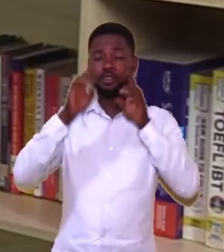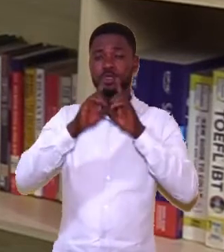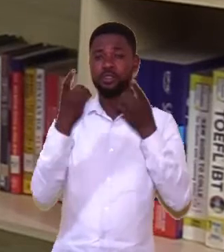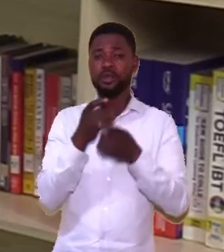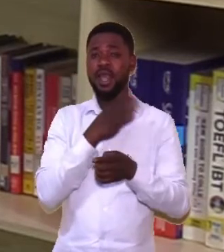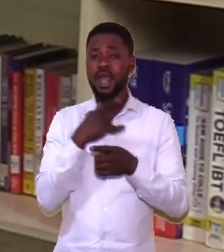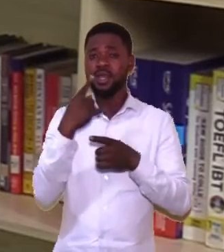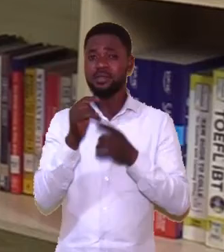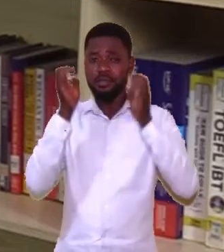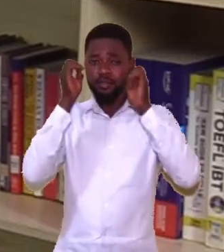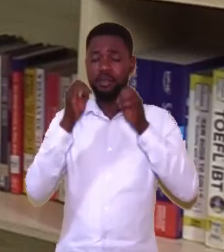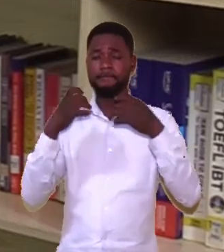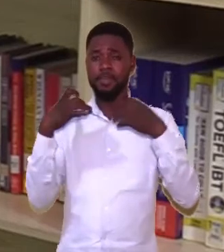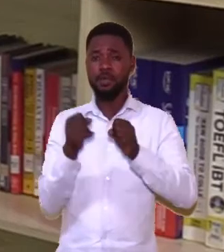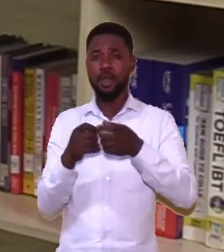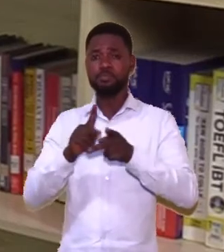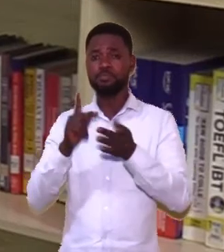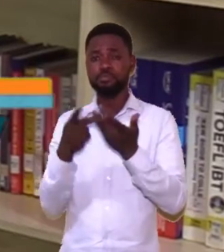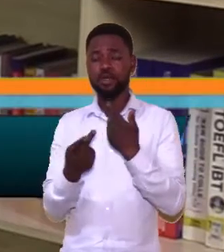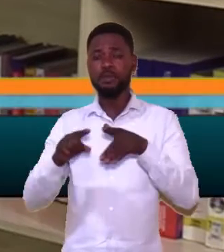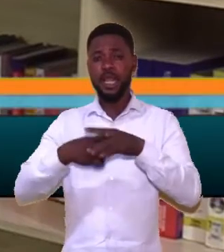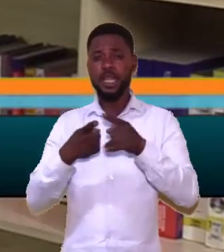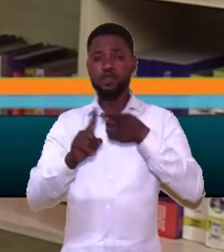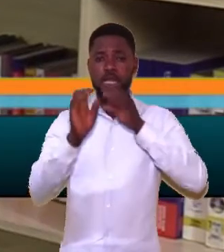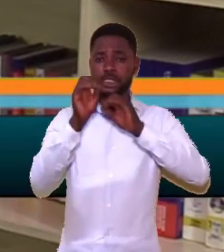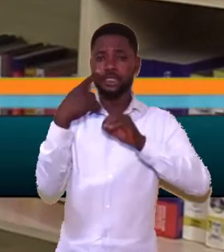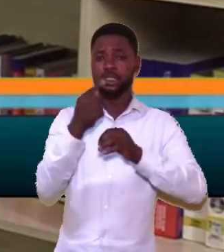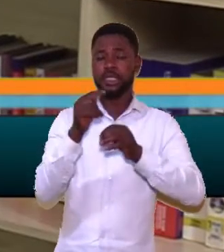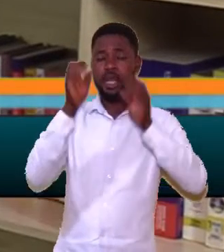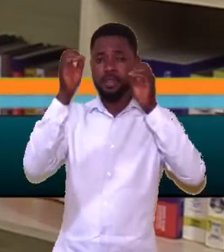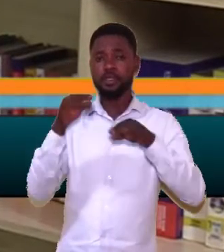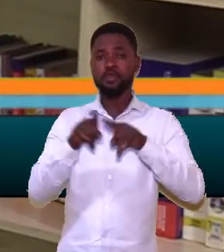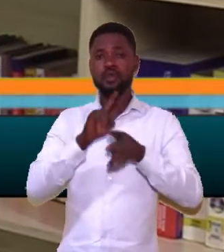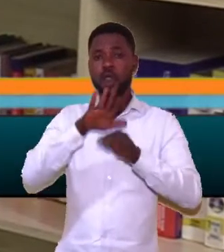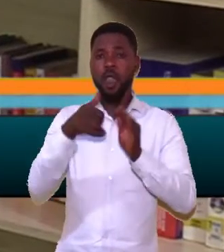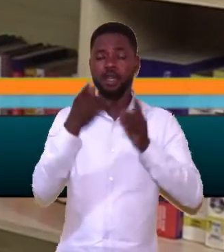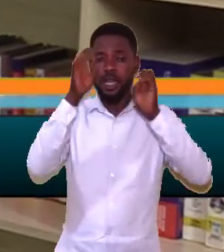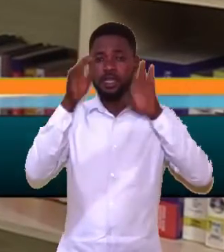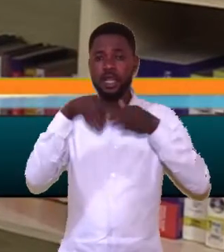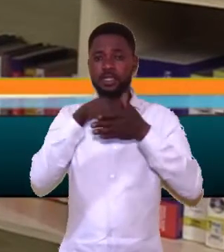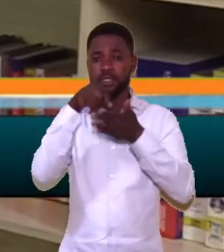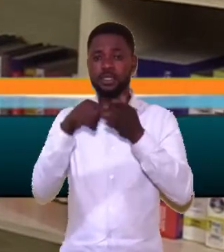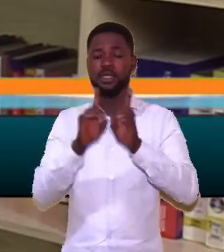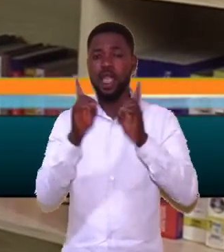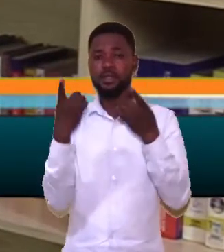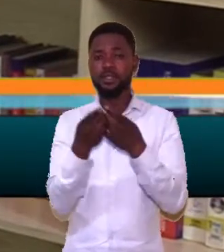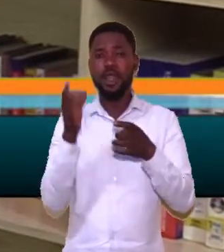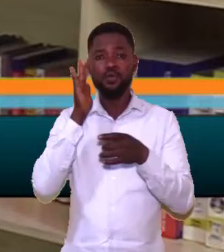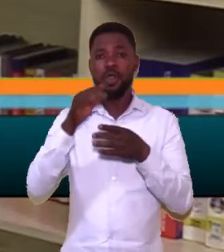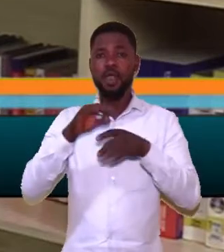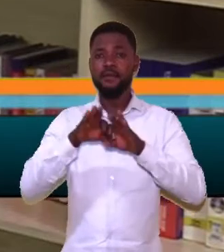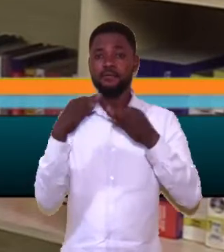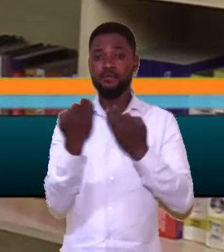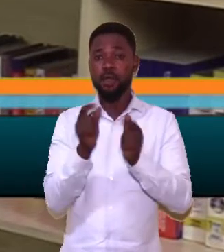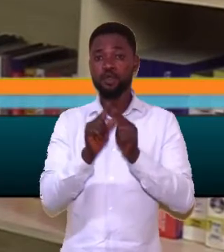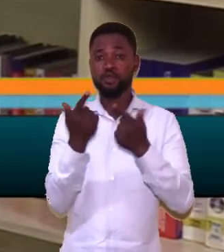this is a power-packed program, starting with training teachers using our community of practice approach. So all of the teachers in this district will form STEM